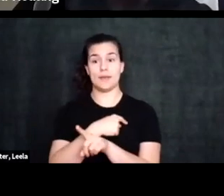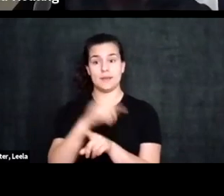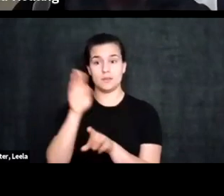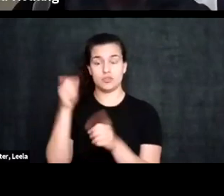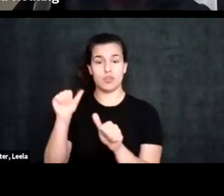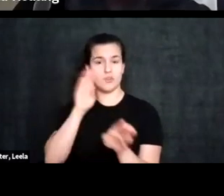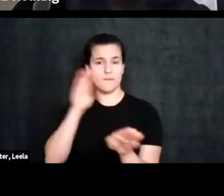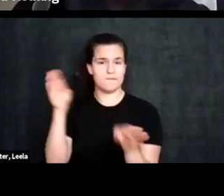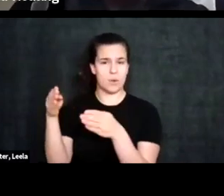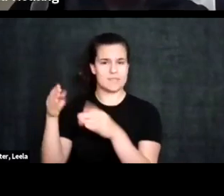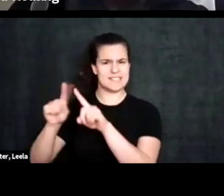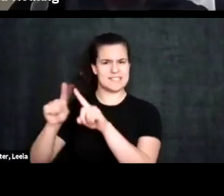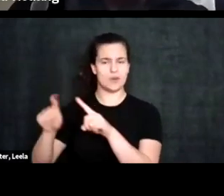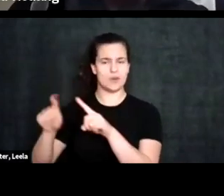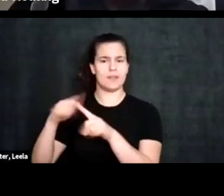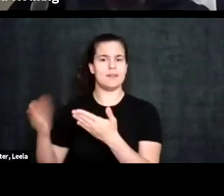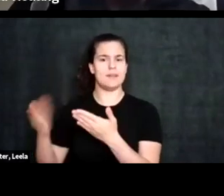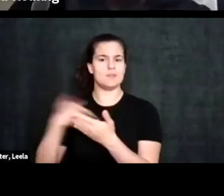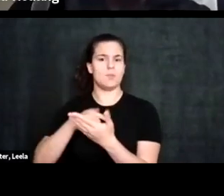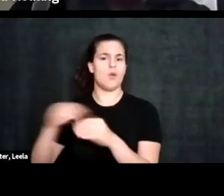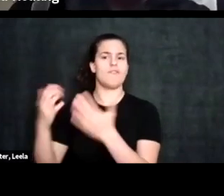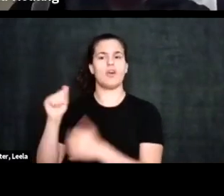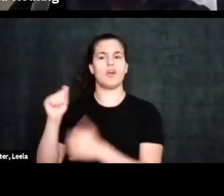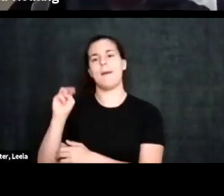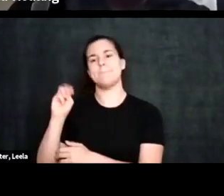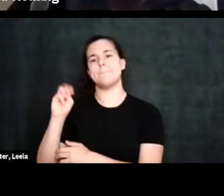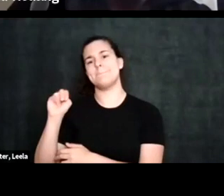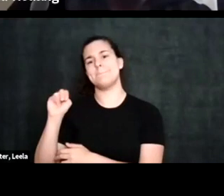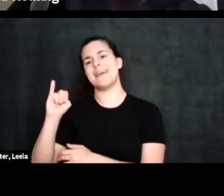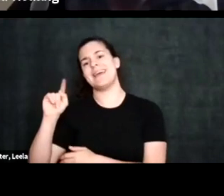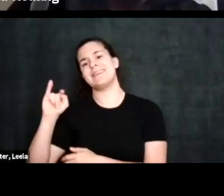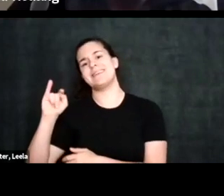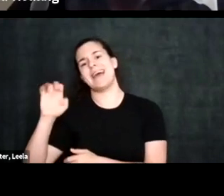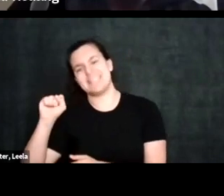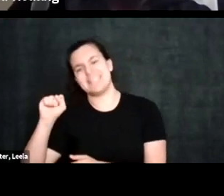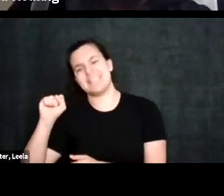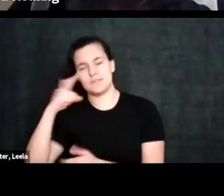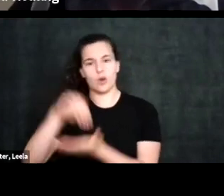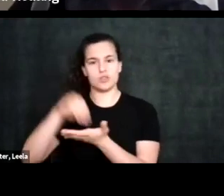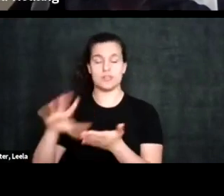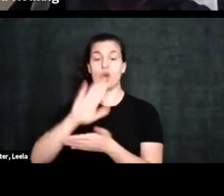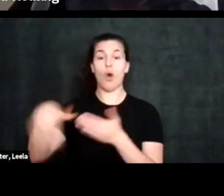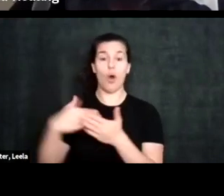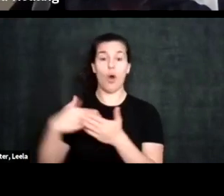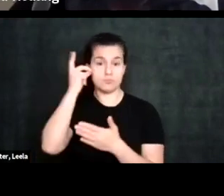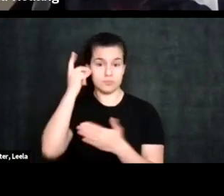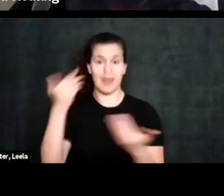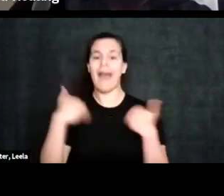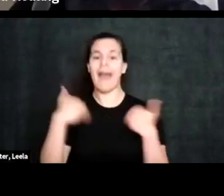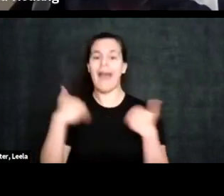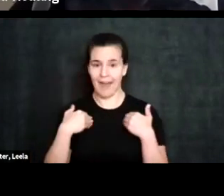the different amenities that we offer to each of our students. So all of the resident halls are equipped with Wi-Fi